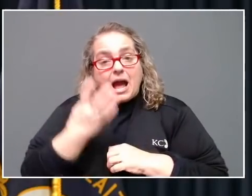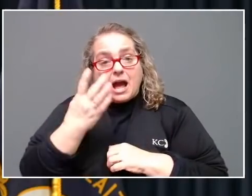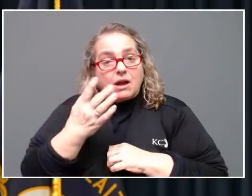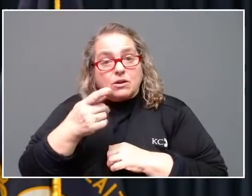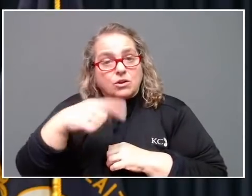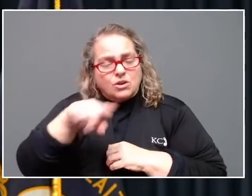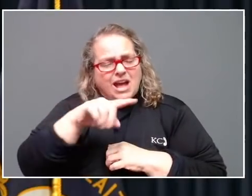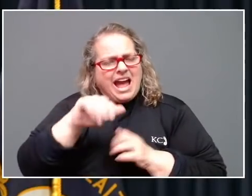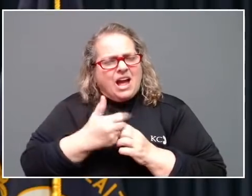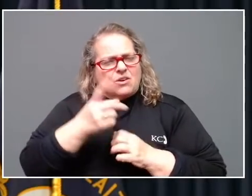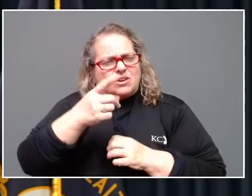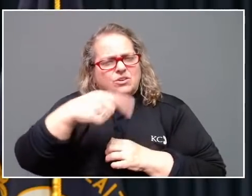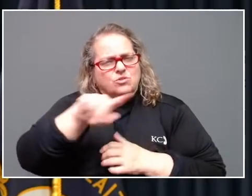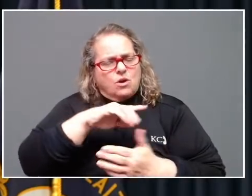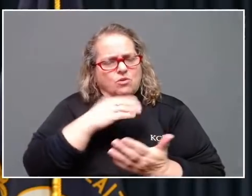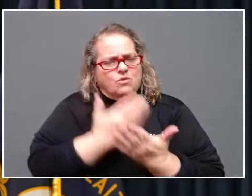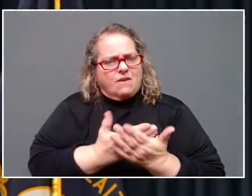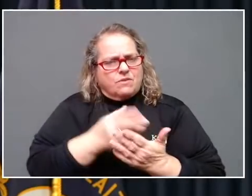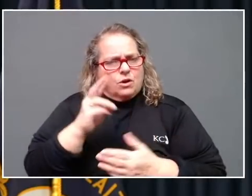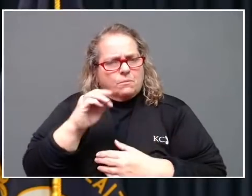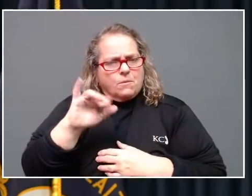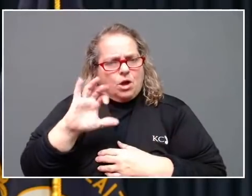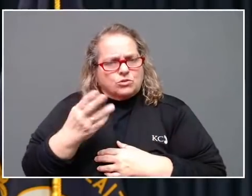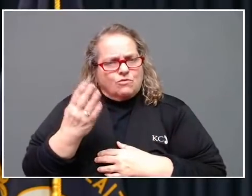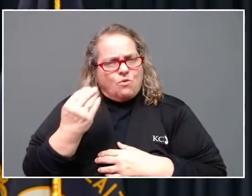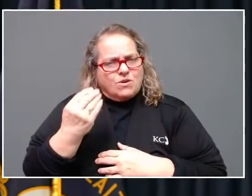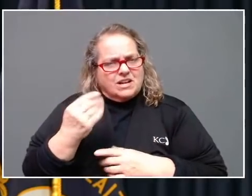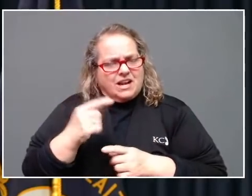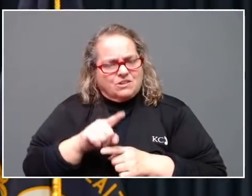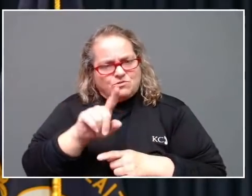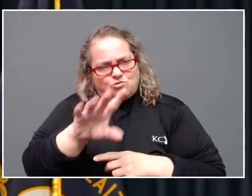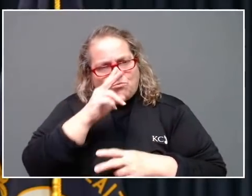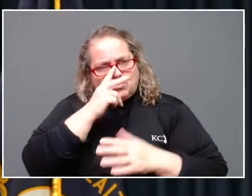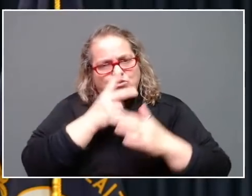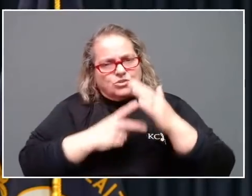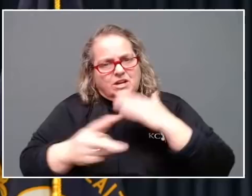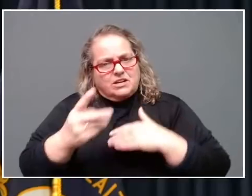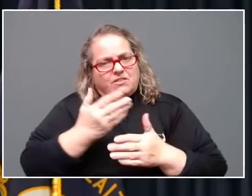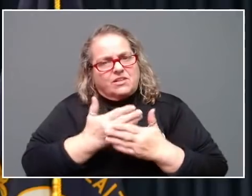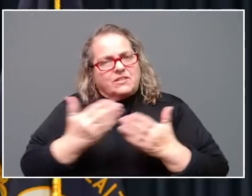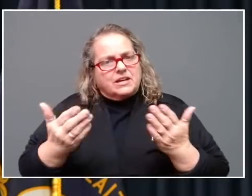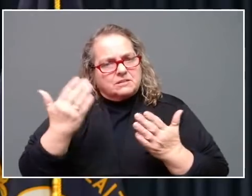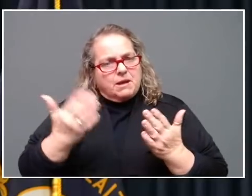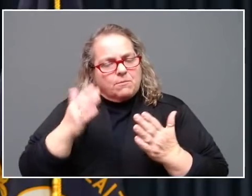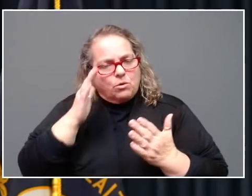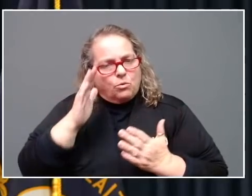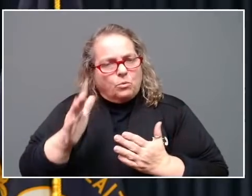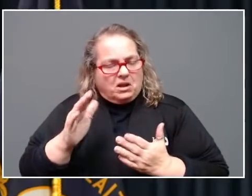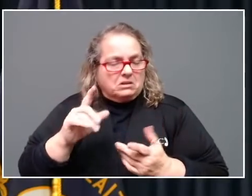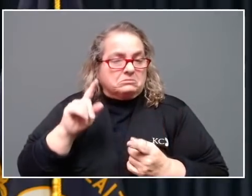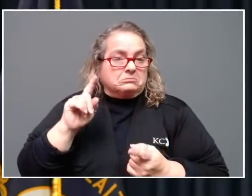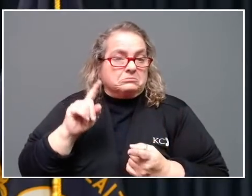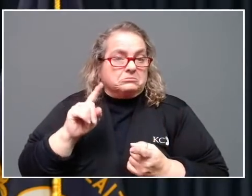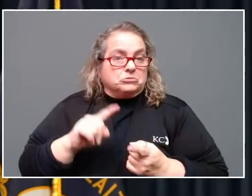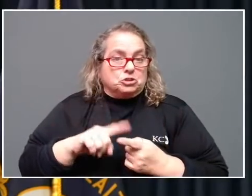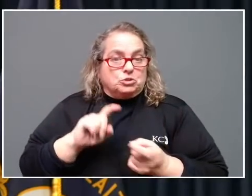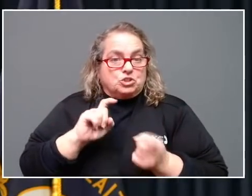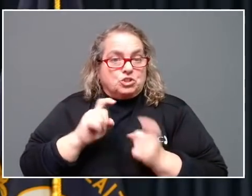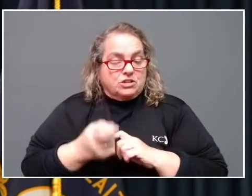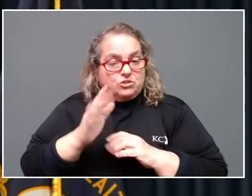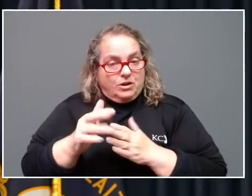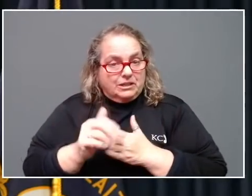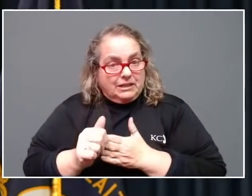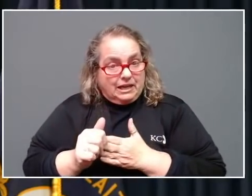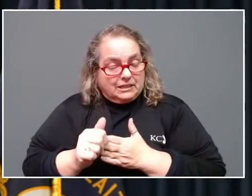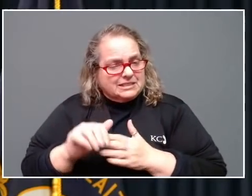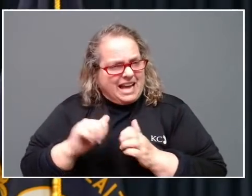March 14th with your projections as a point where things might ease enough to change some restrictions or guidance? And what